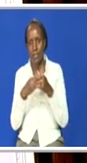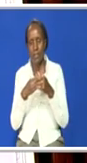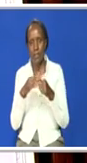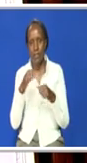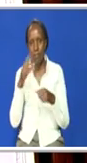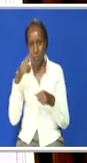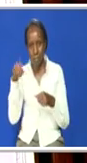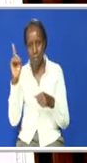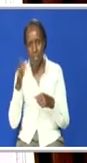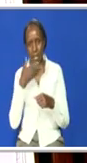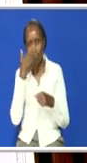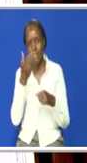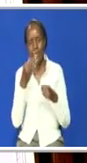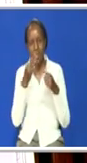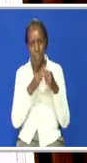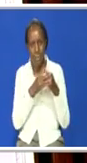eight?